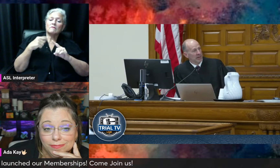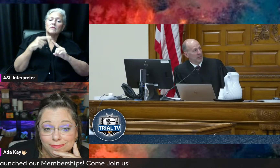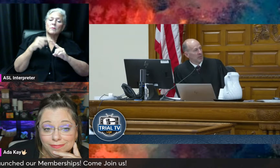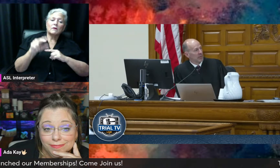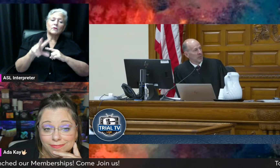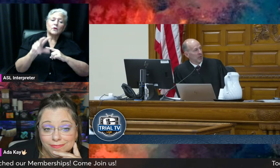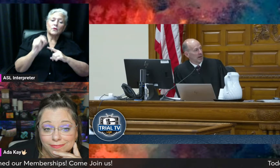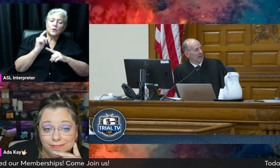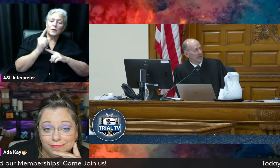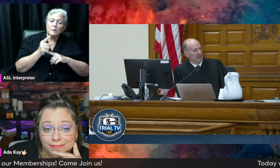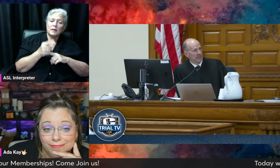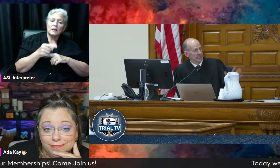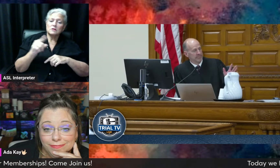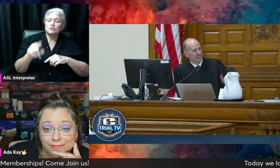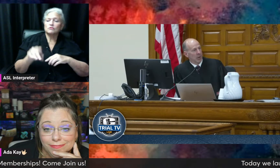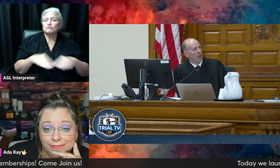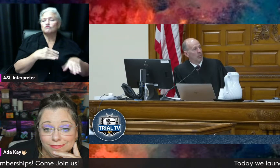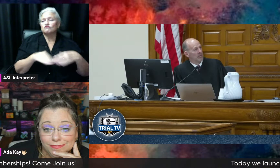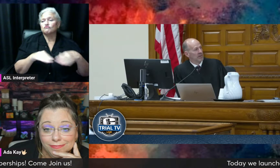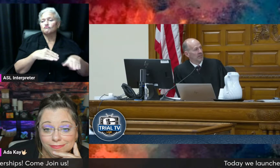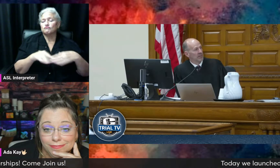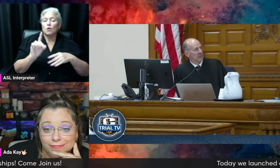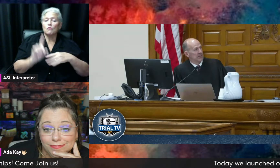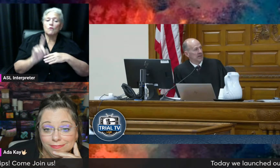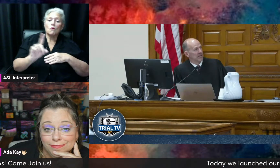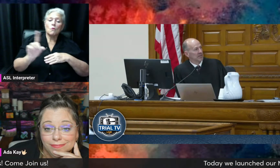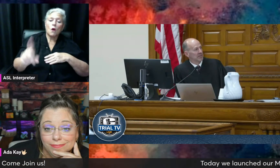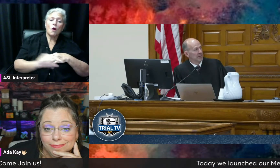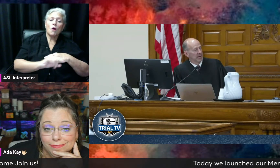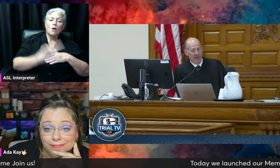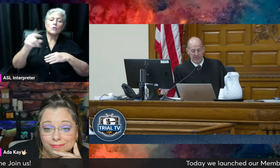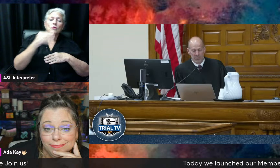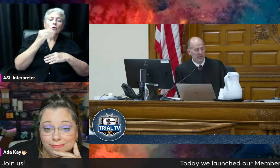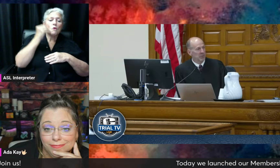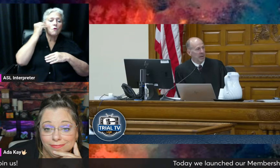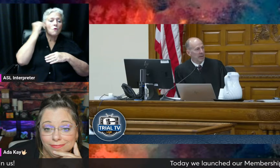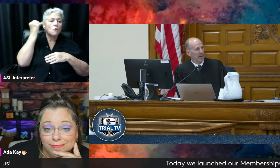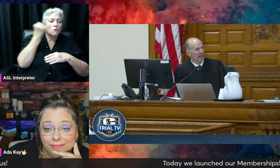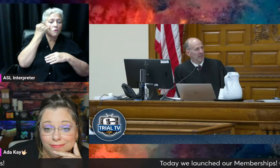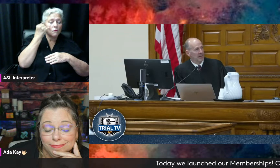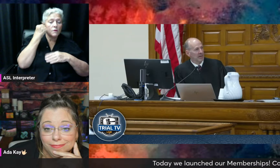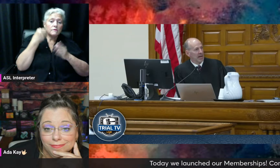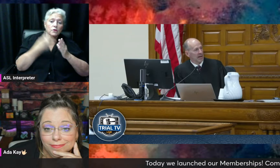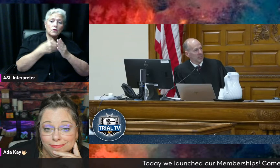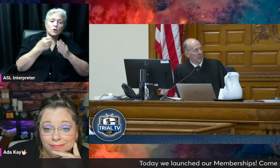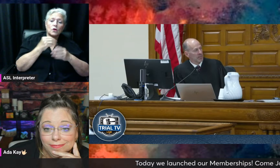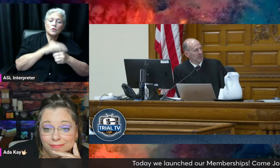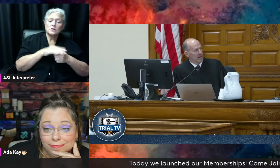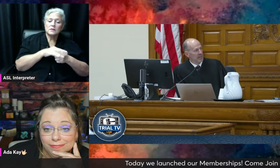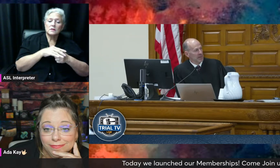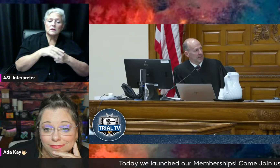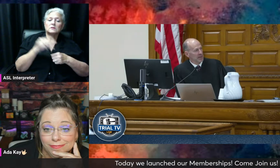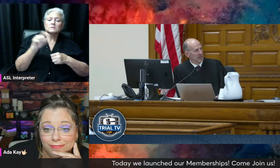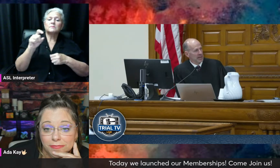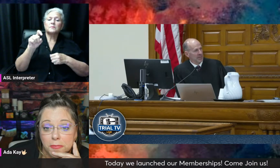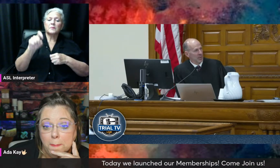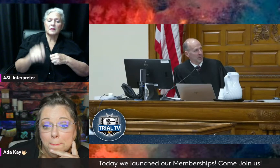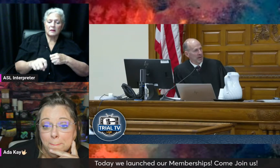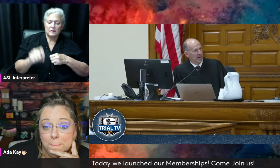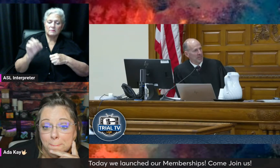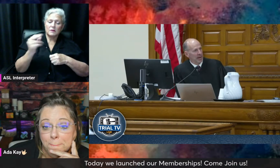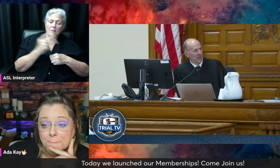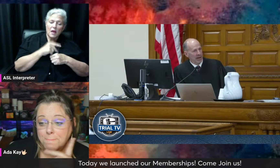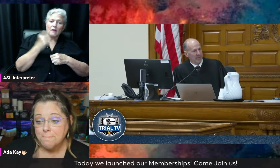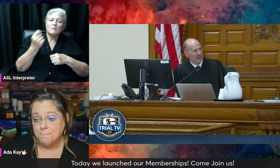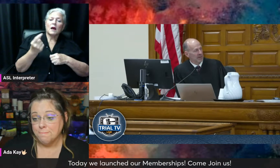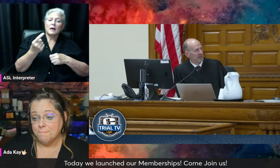you'd like. You can go for a walk. You can go home if you live close enough, as long as you're back by 11 o'clock. Remember the admonition, keep an